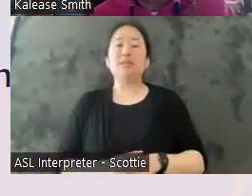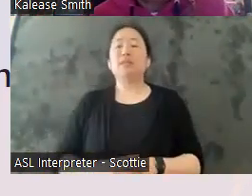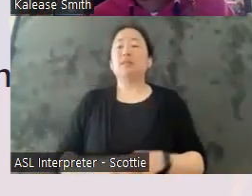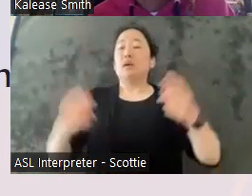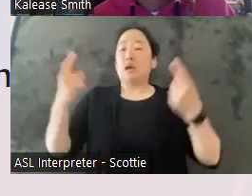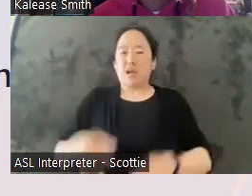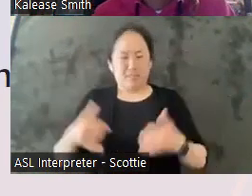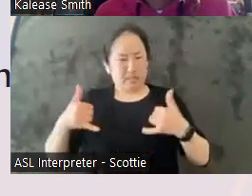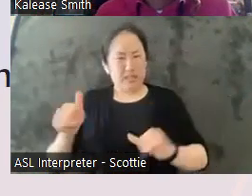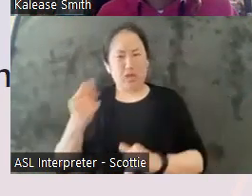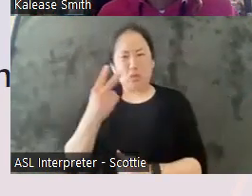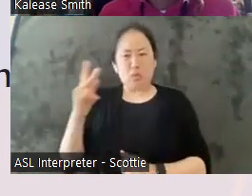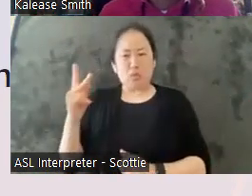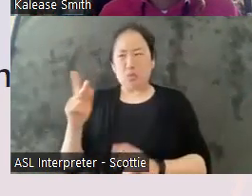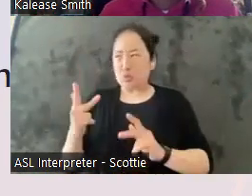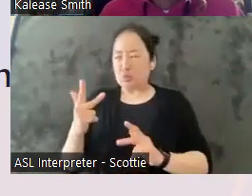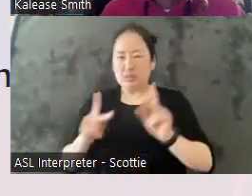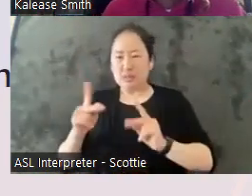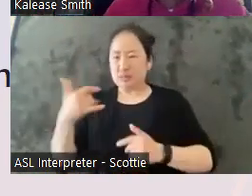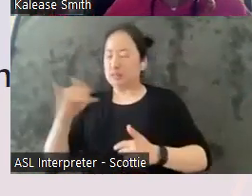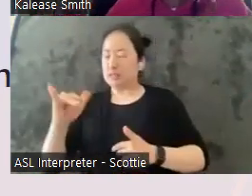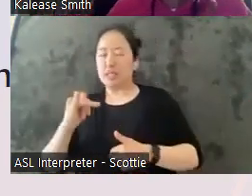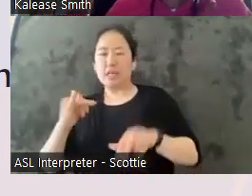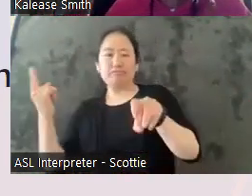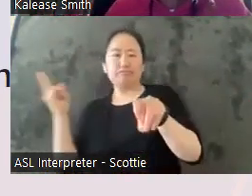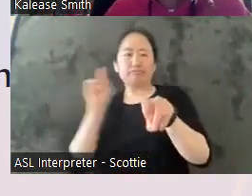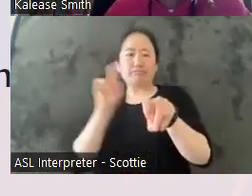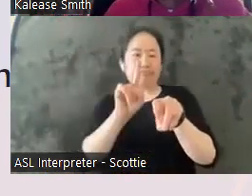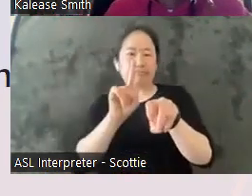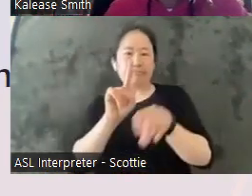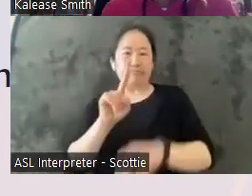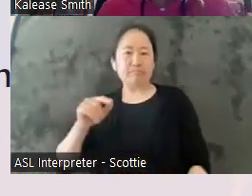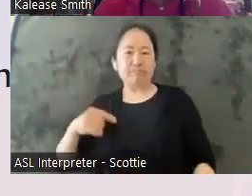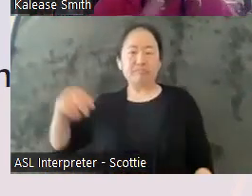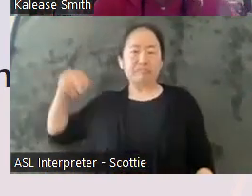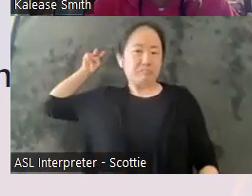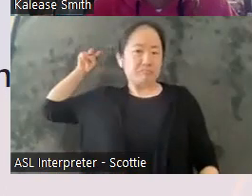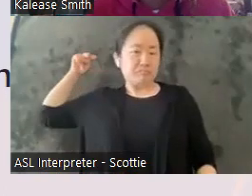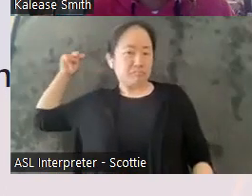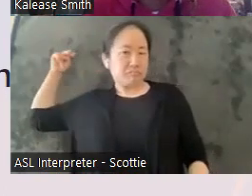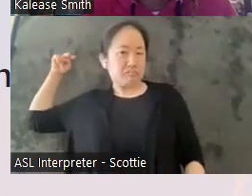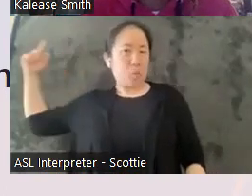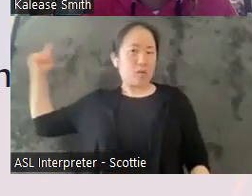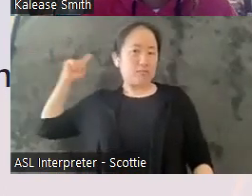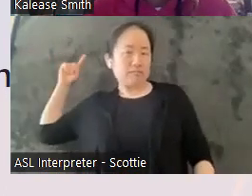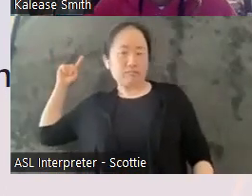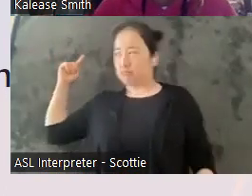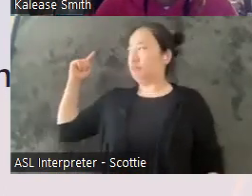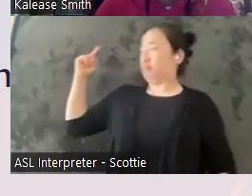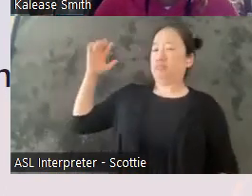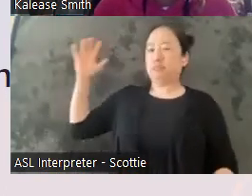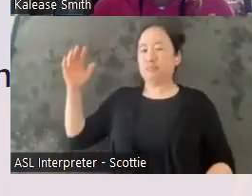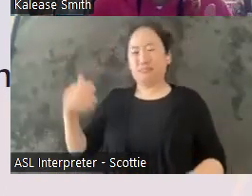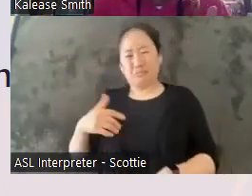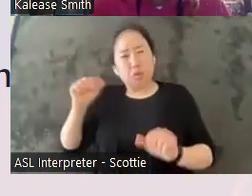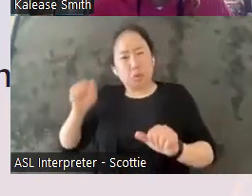my boundaries. I said, that bothers me when all of a sudden I turn around and you're behind me when you could just come in front of me. So